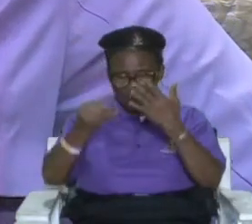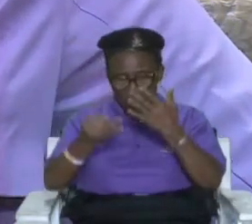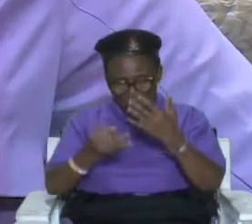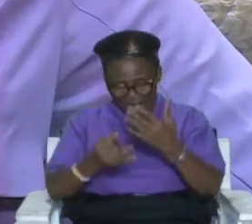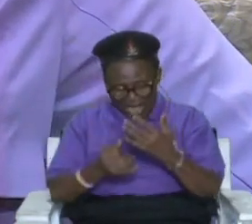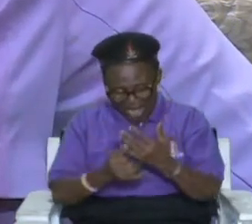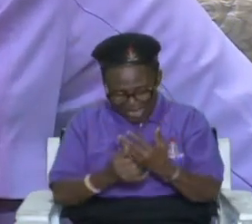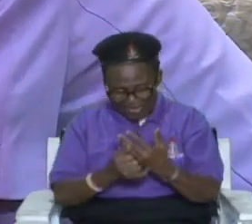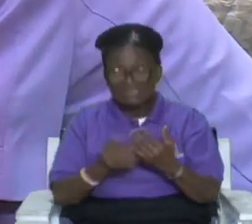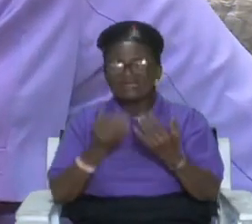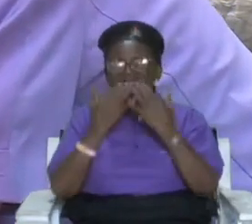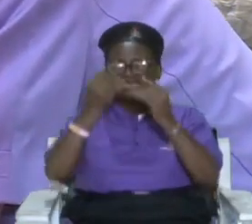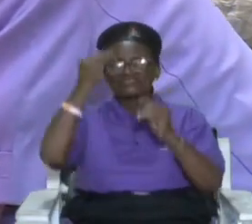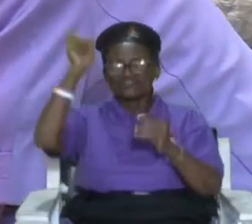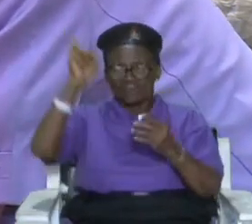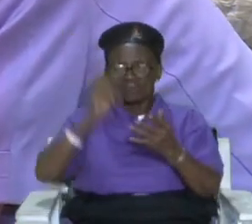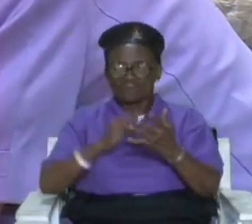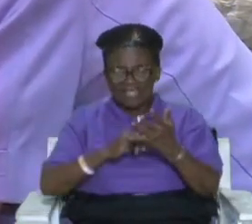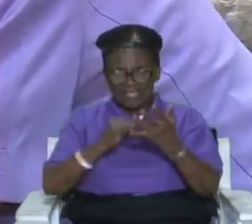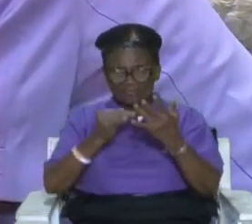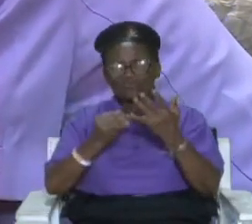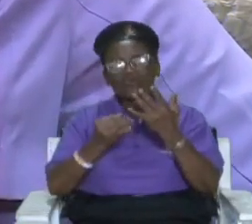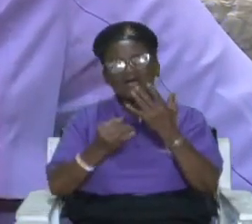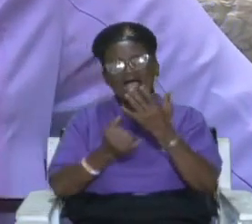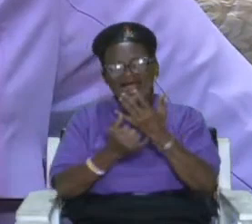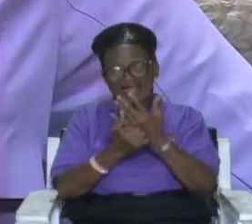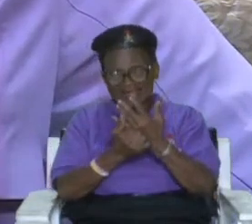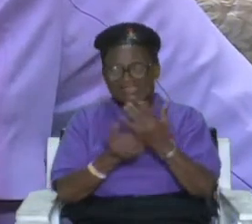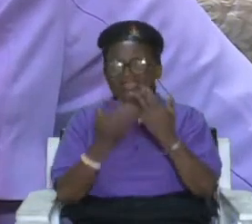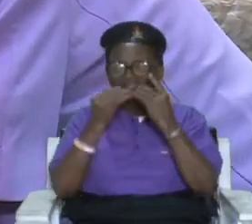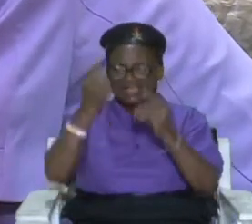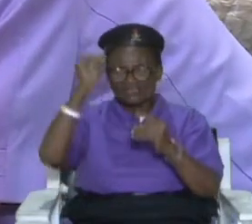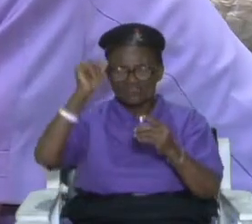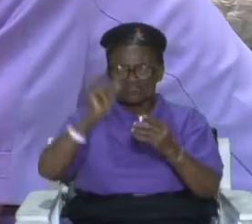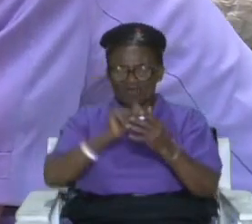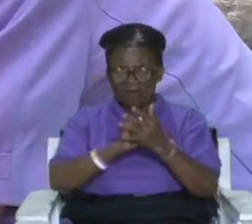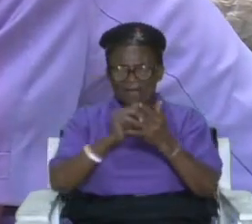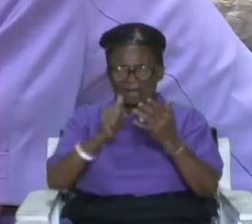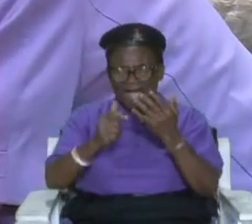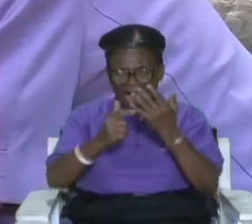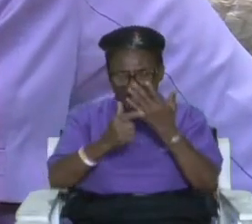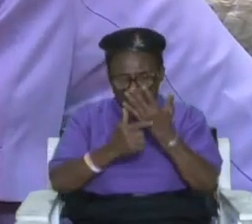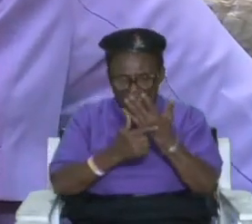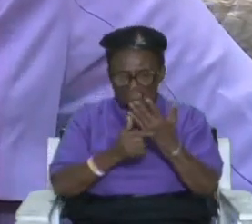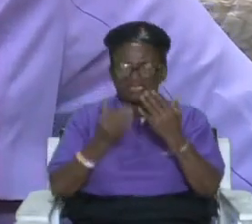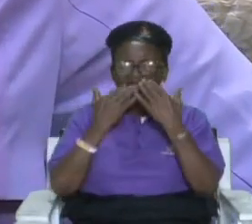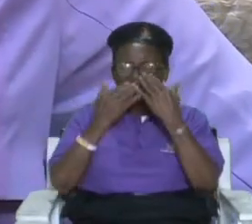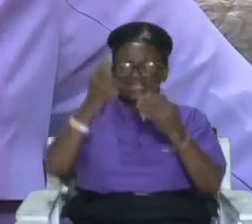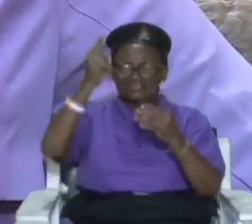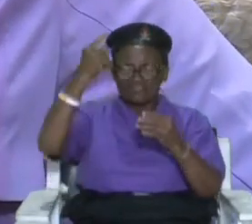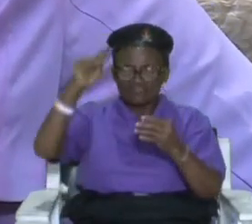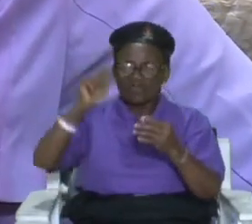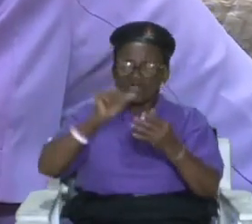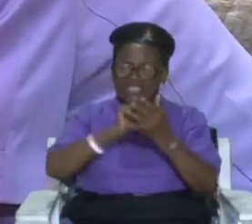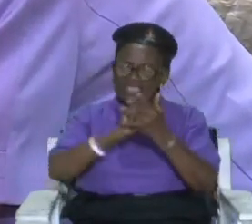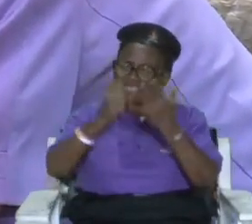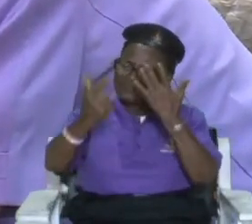Thank you for February. Thank you for March. Thank you for